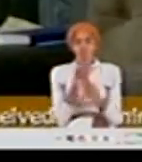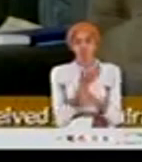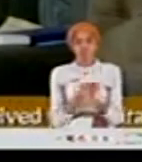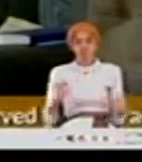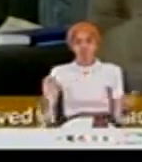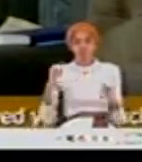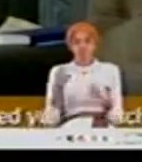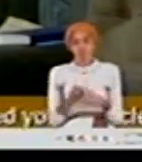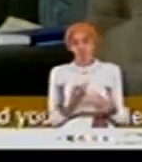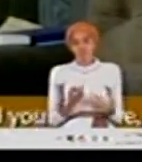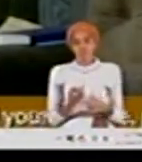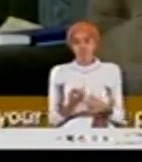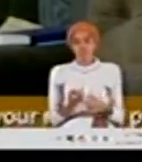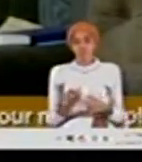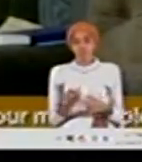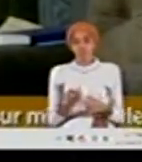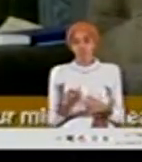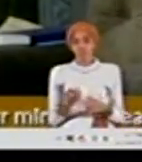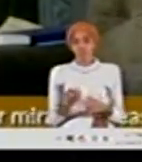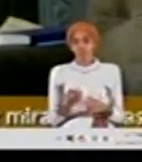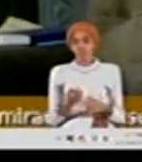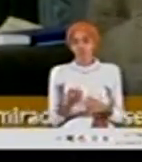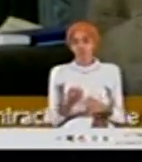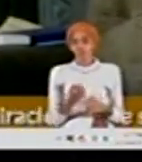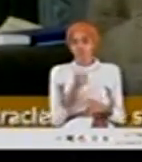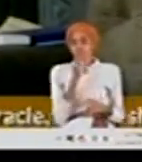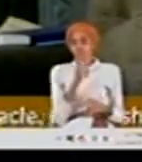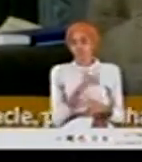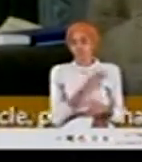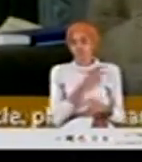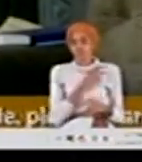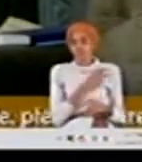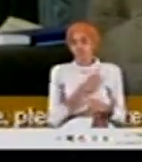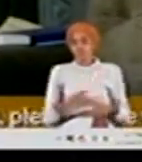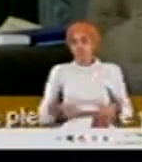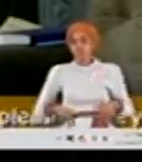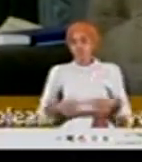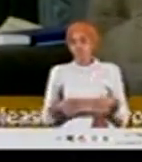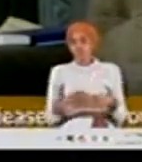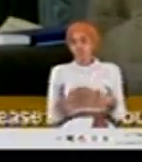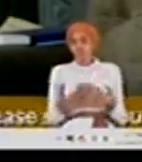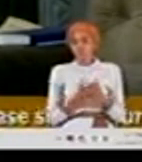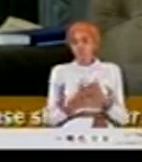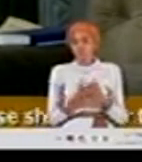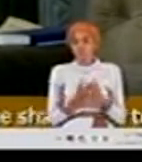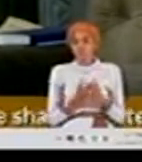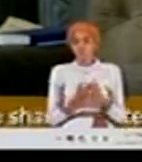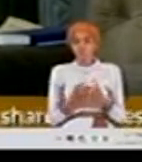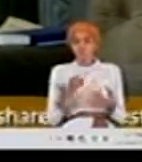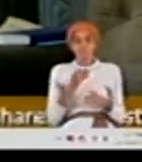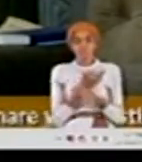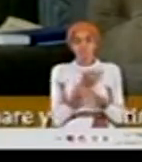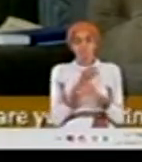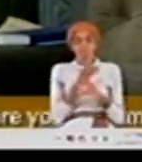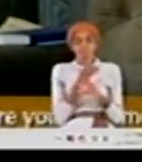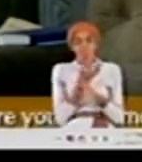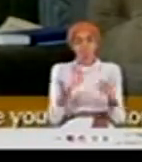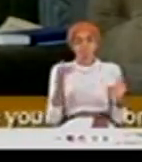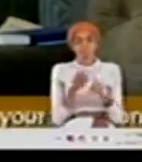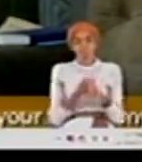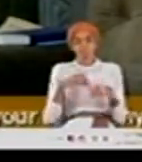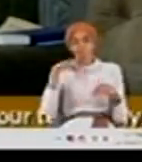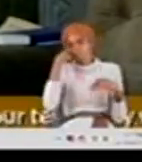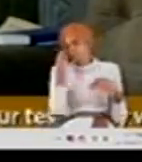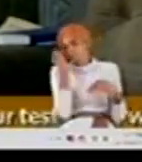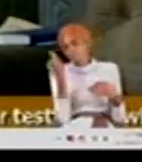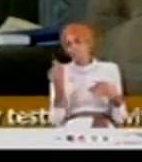act you are free in Jesus name praise the Lord next testify praise the Lord please we have